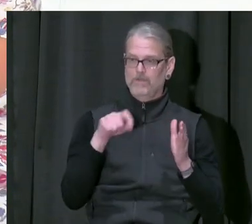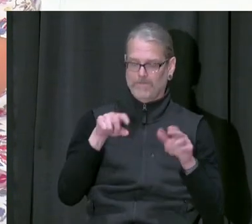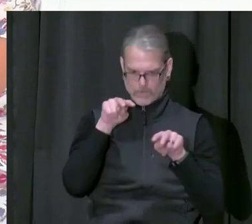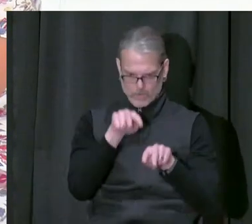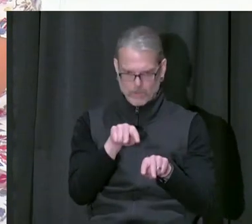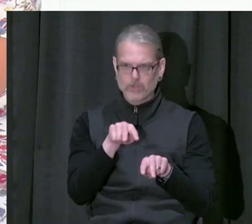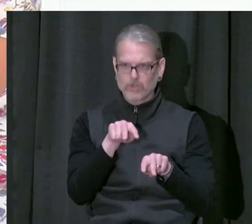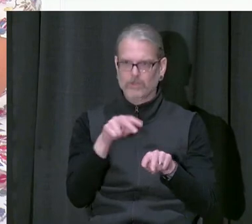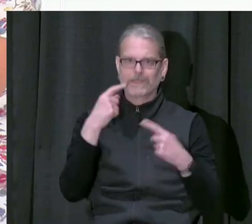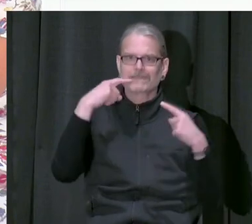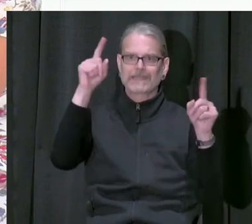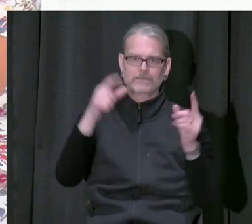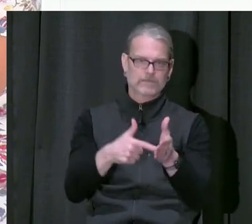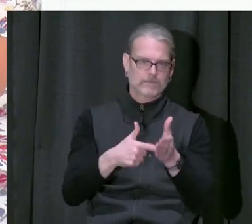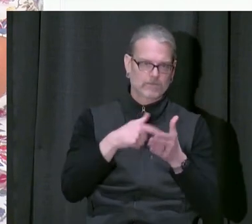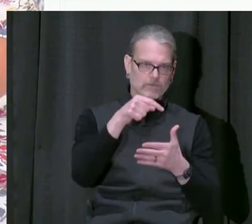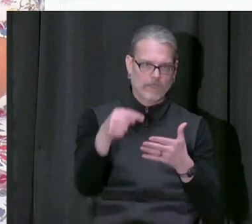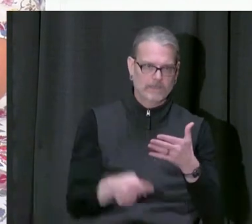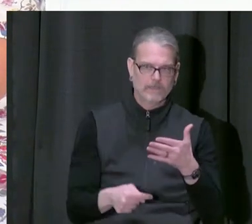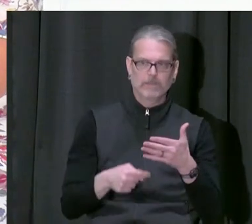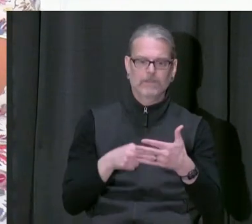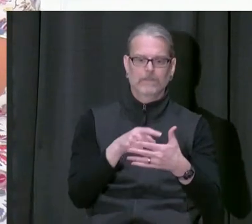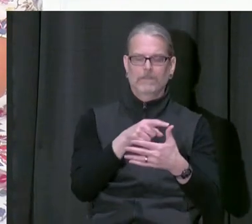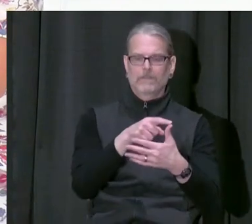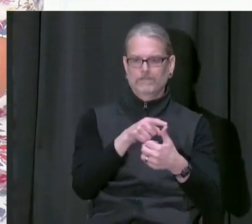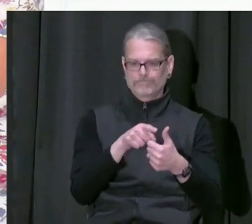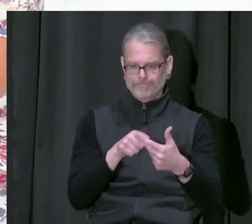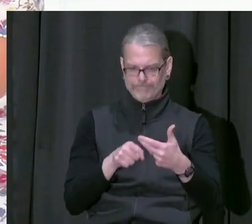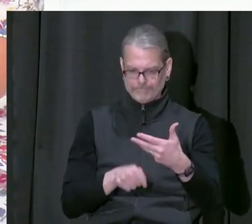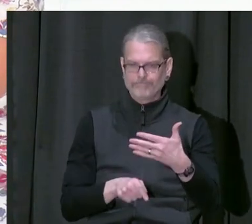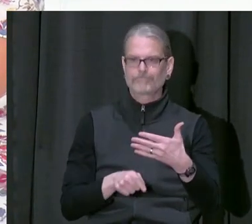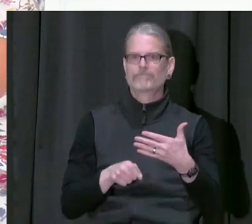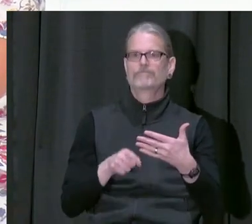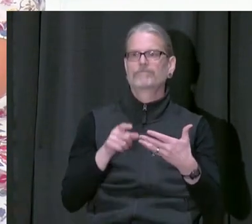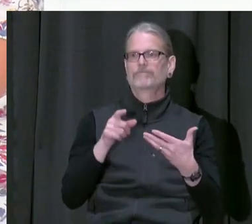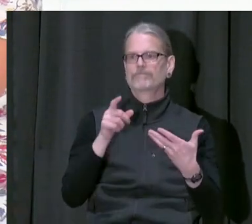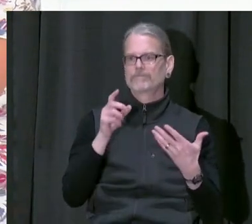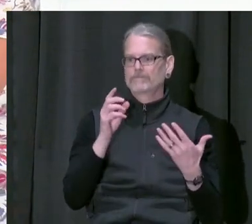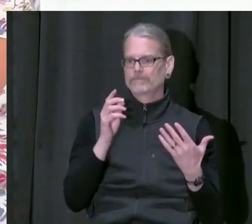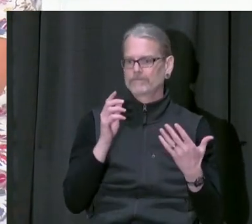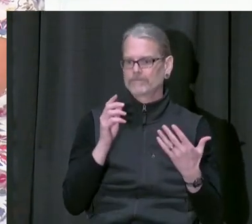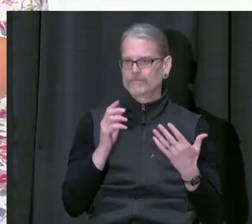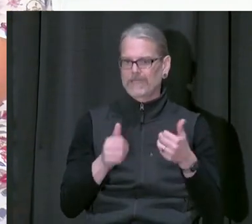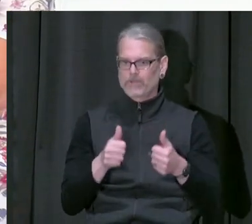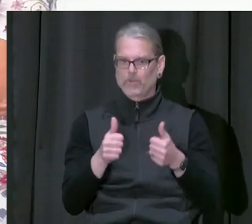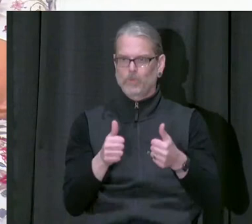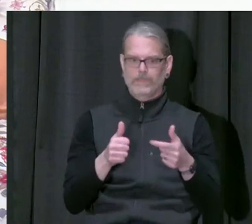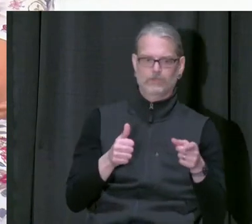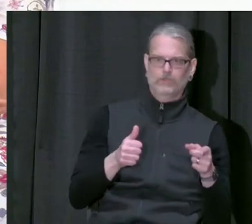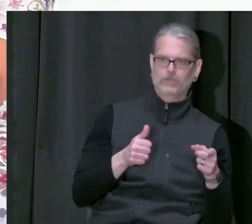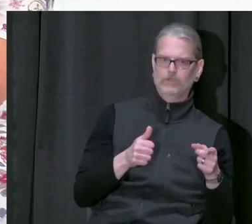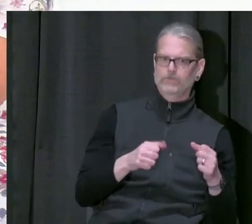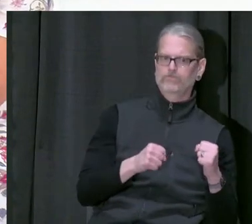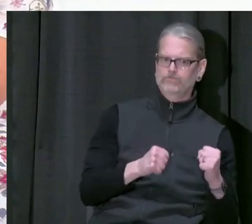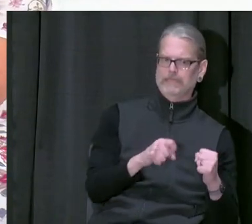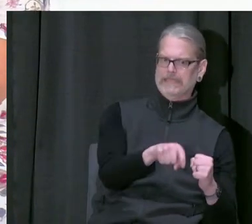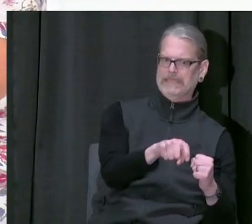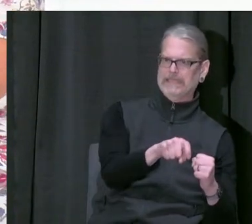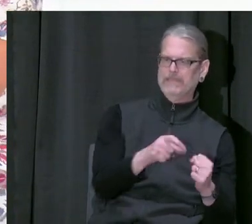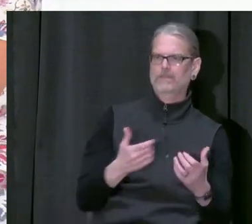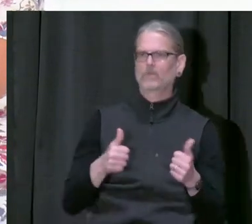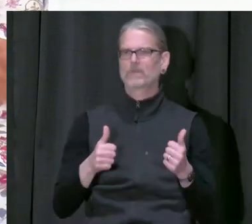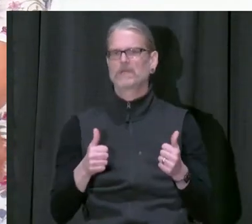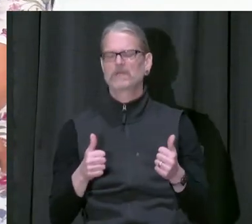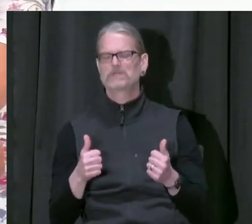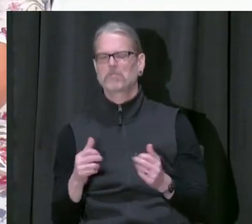those success criteria and you come up with which success criteria have more weight than others, and that